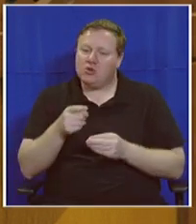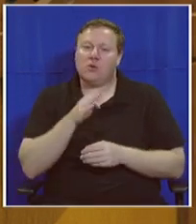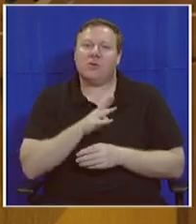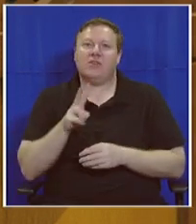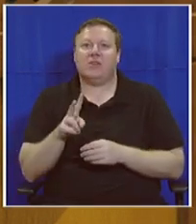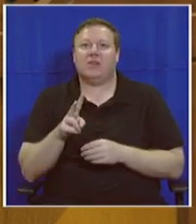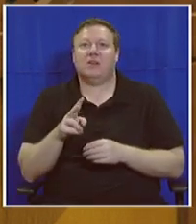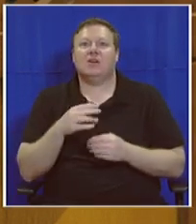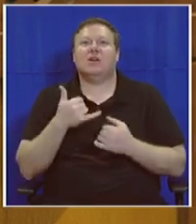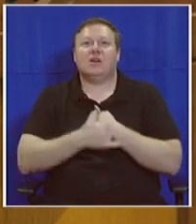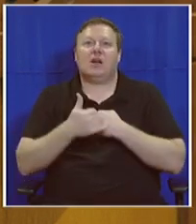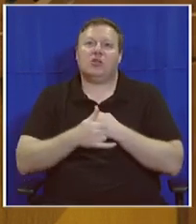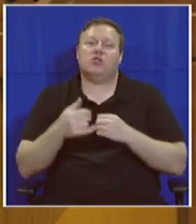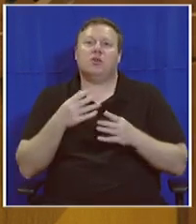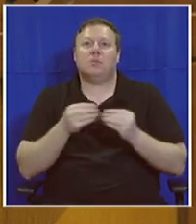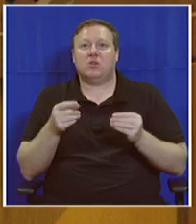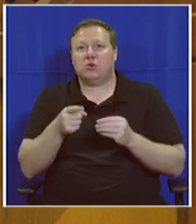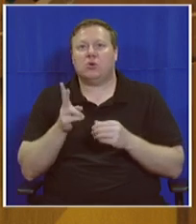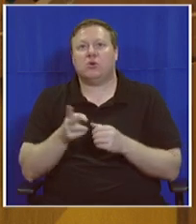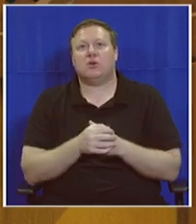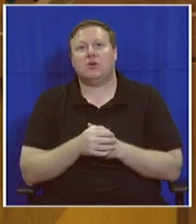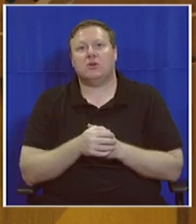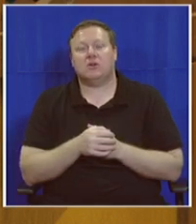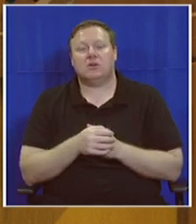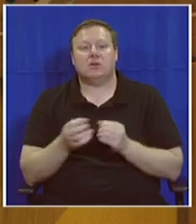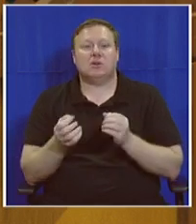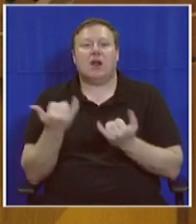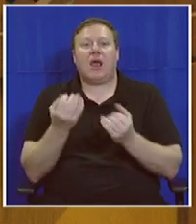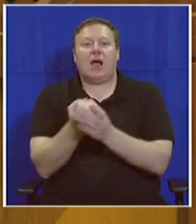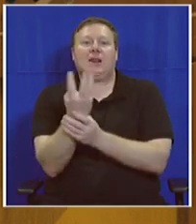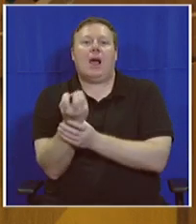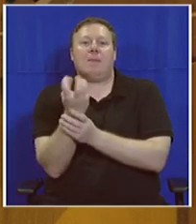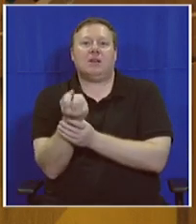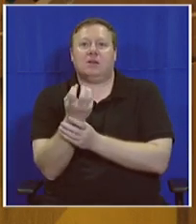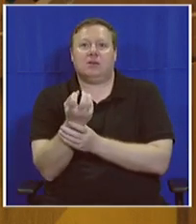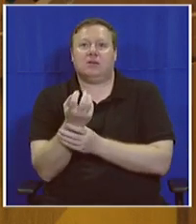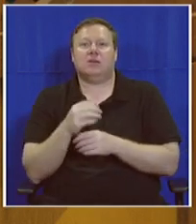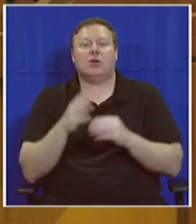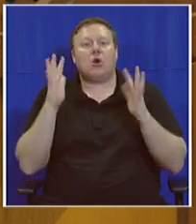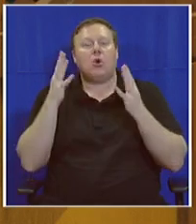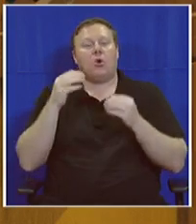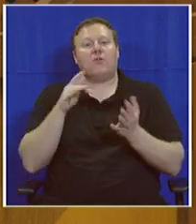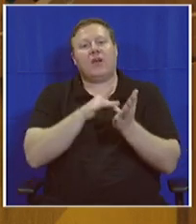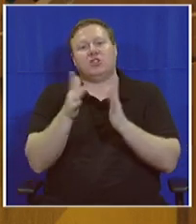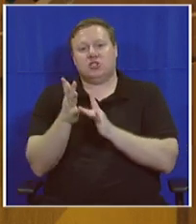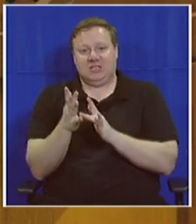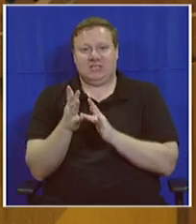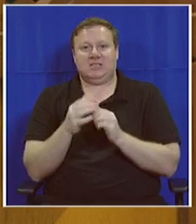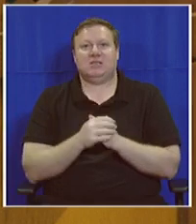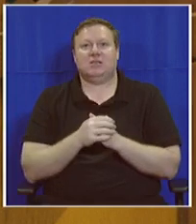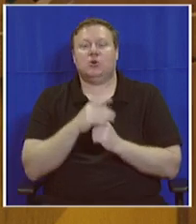our country misses you too. She shined like a diamond. She glorified God, Jesus Christ, as a true